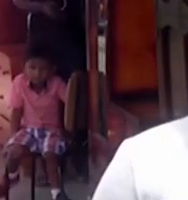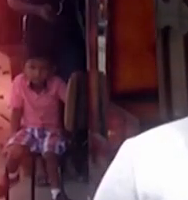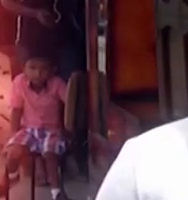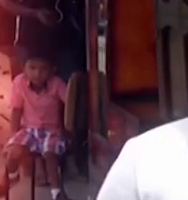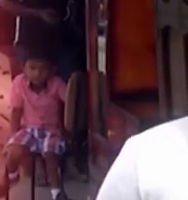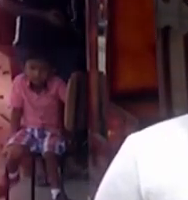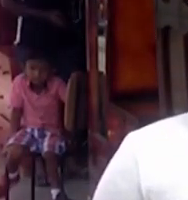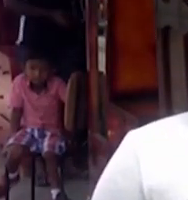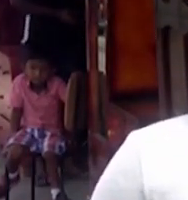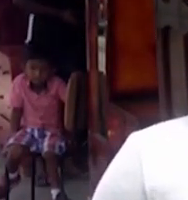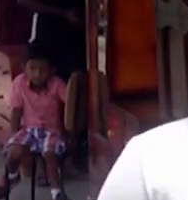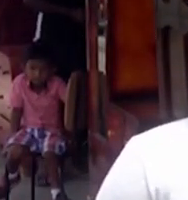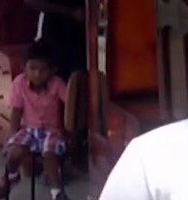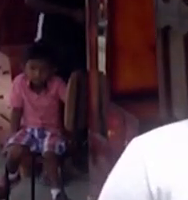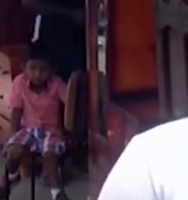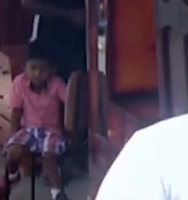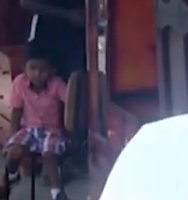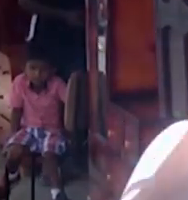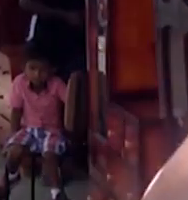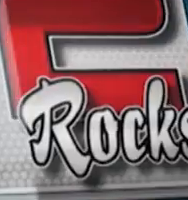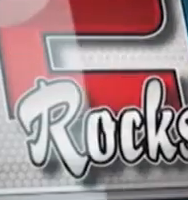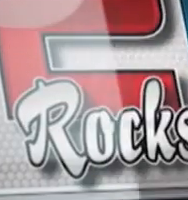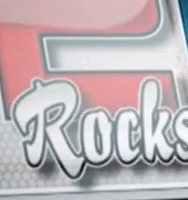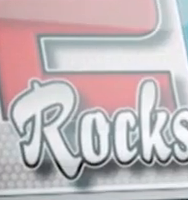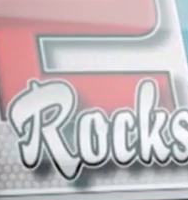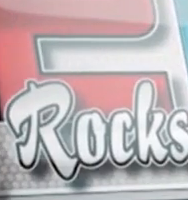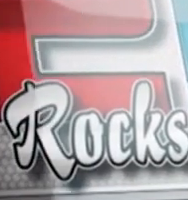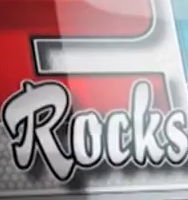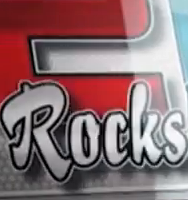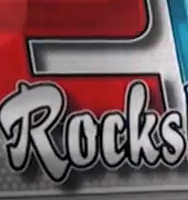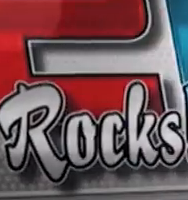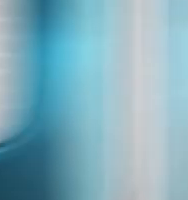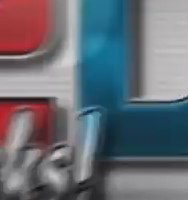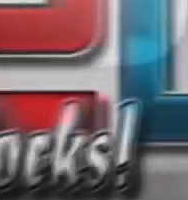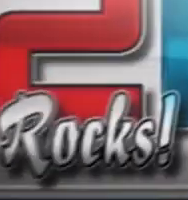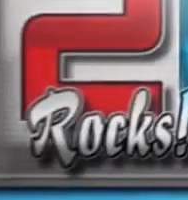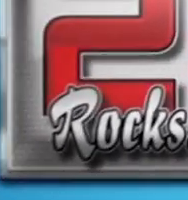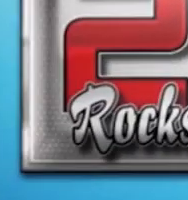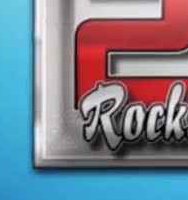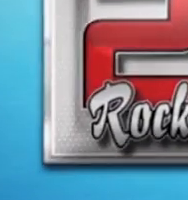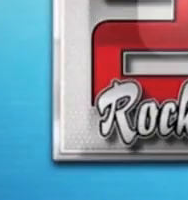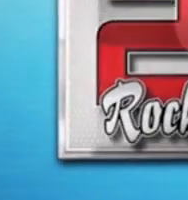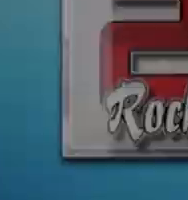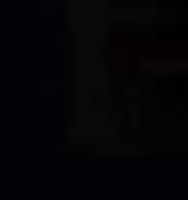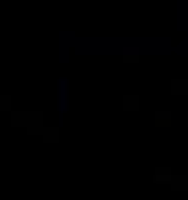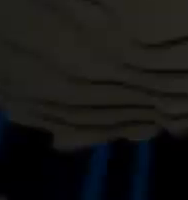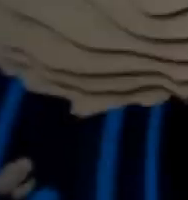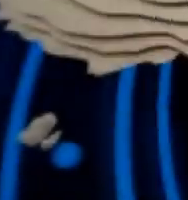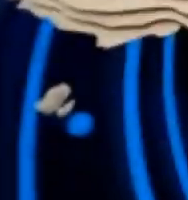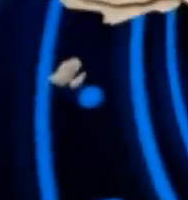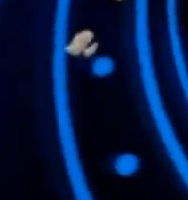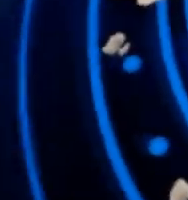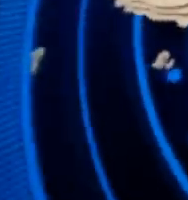We love Today FM. Today FM rocks. Today's hit music on Today FM.